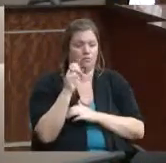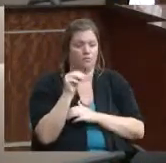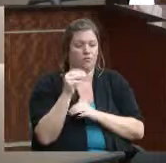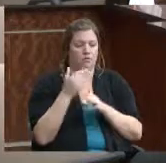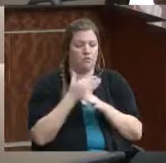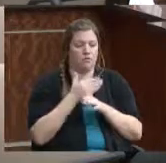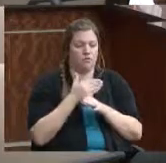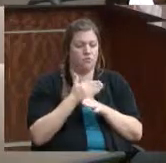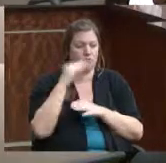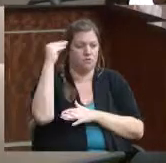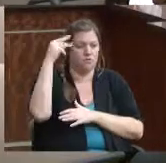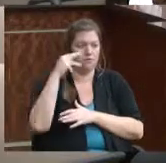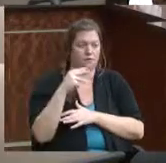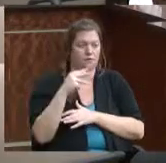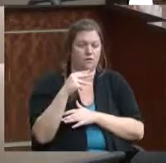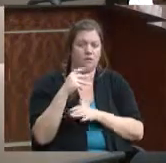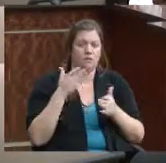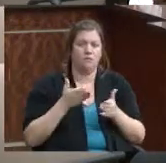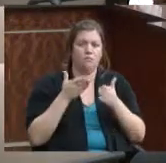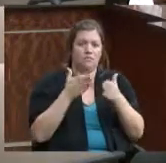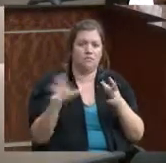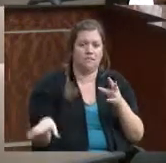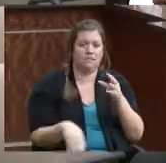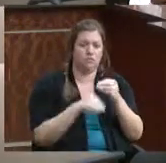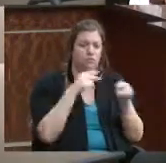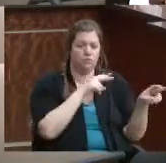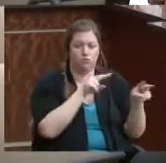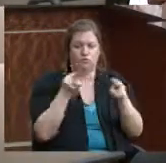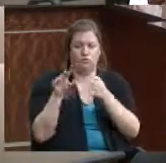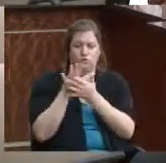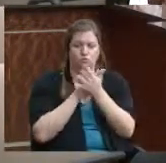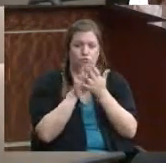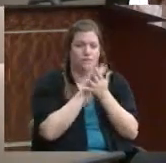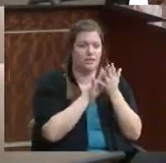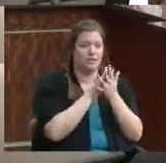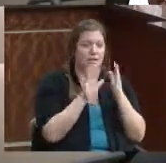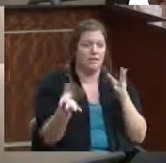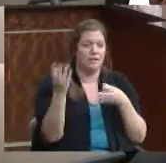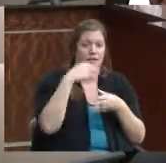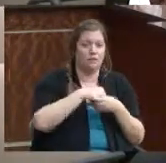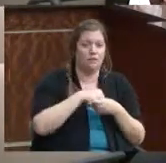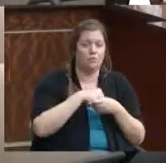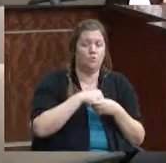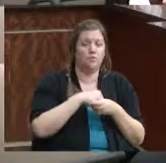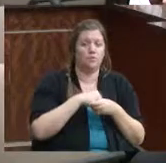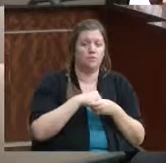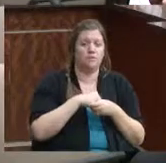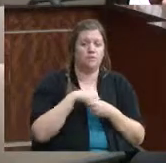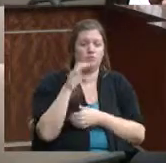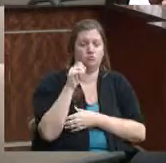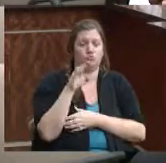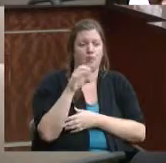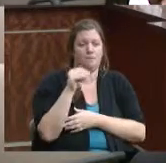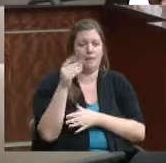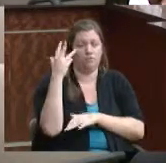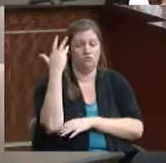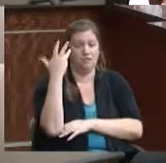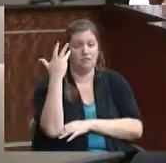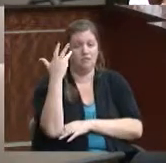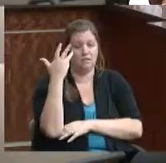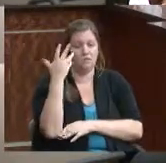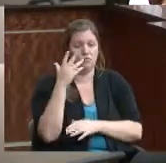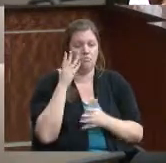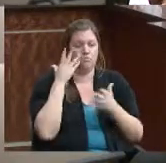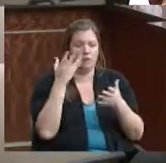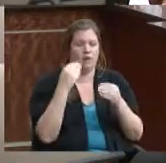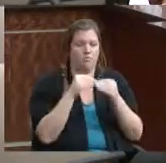between solar panels and community to provide additional visual screening. Including a combination of shrubs and trees to